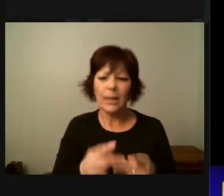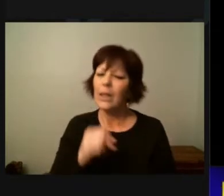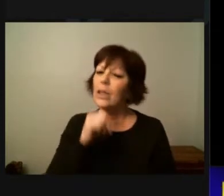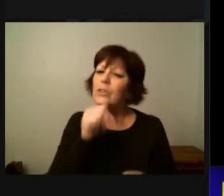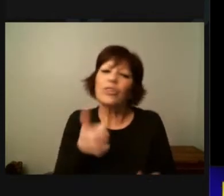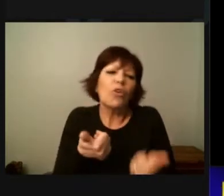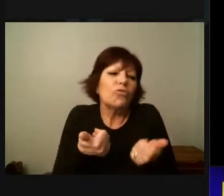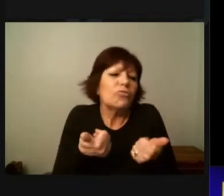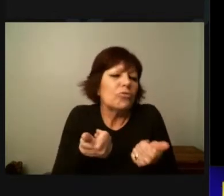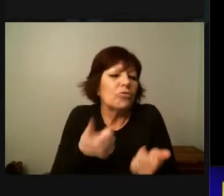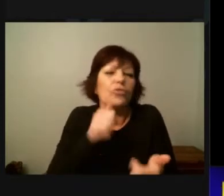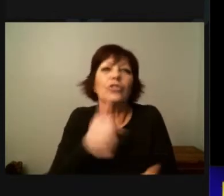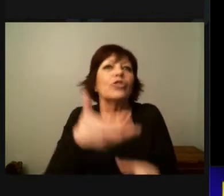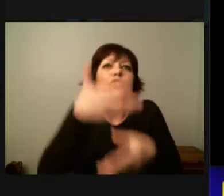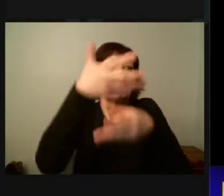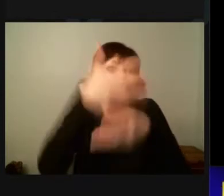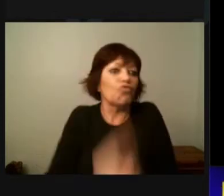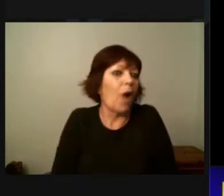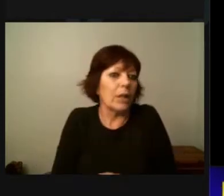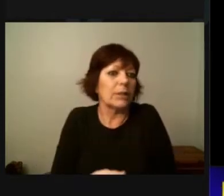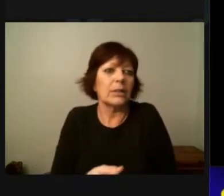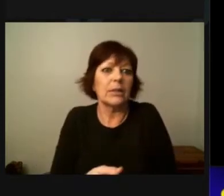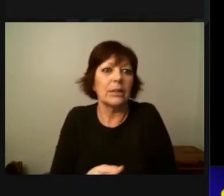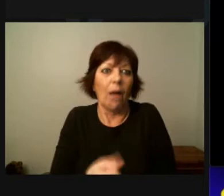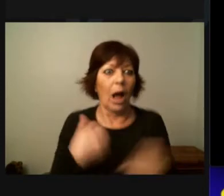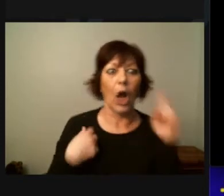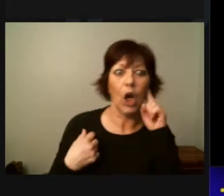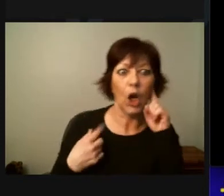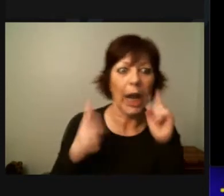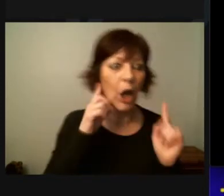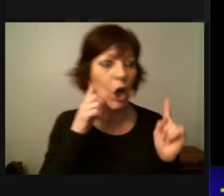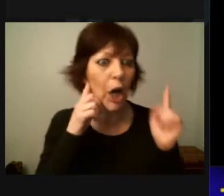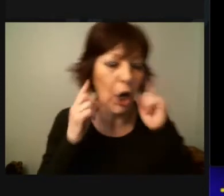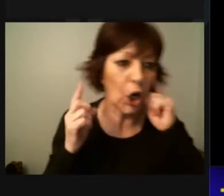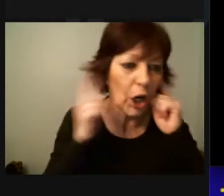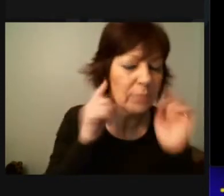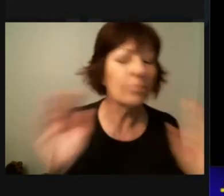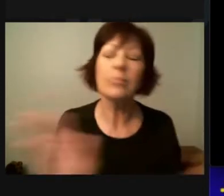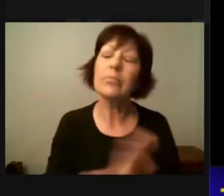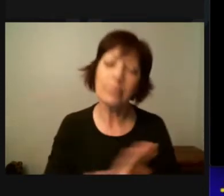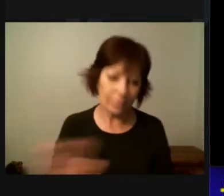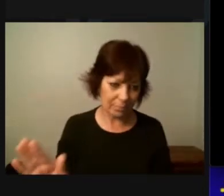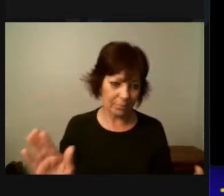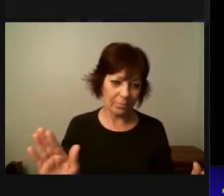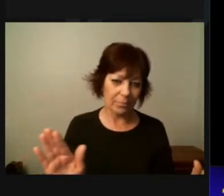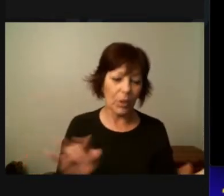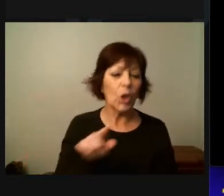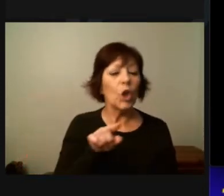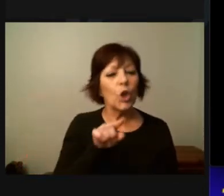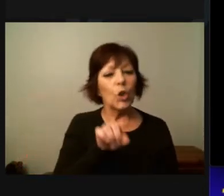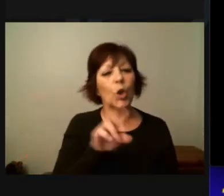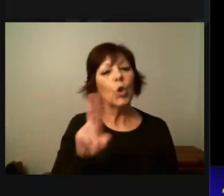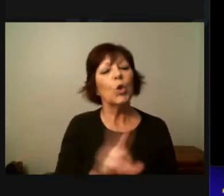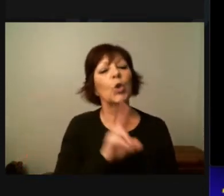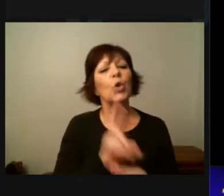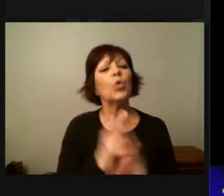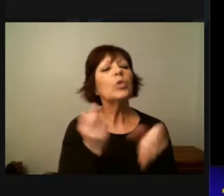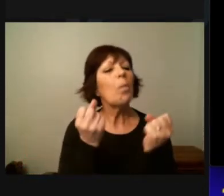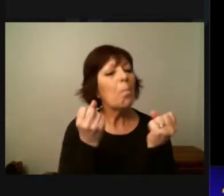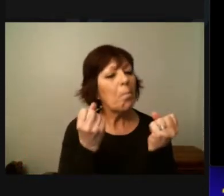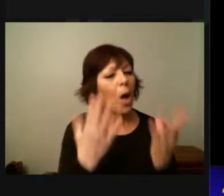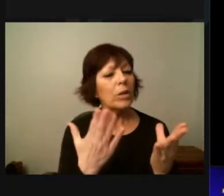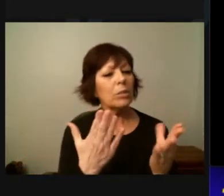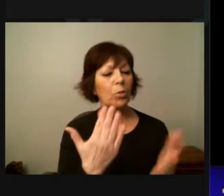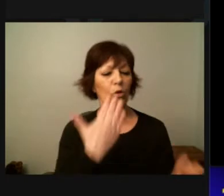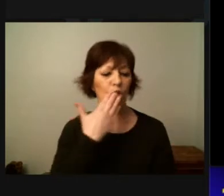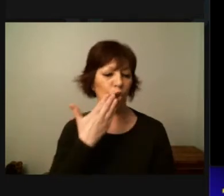trust anything you read or hear online or see in the news. Okay? You should use multiple sources when